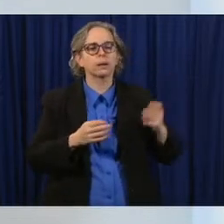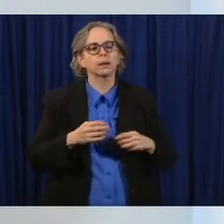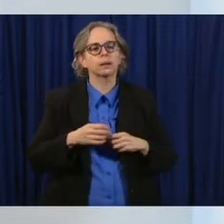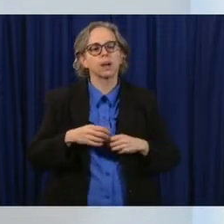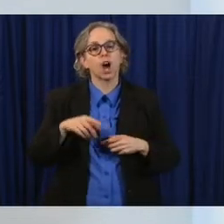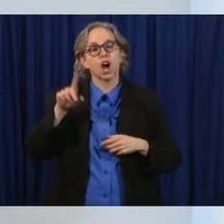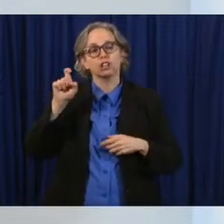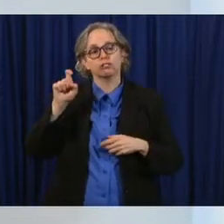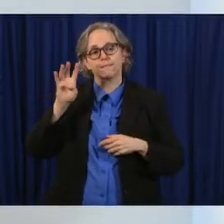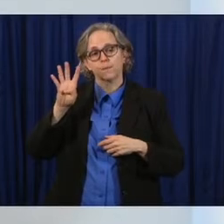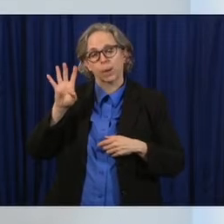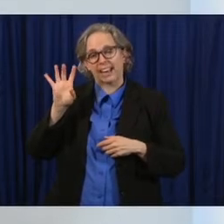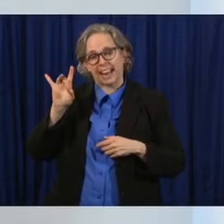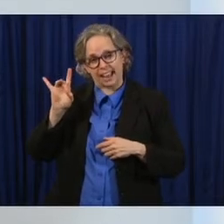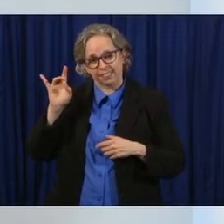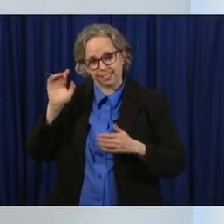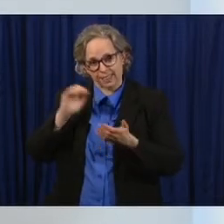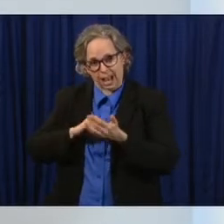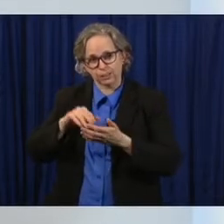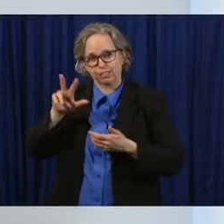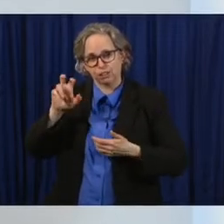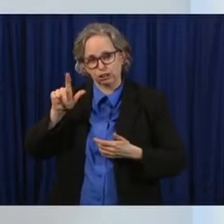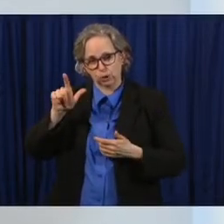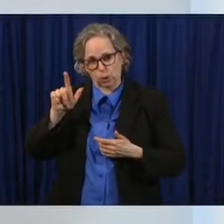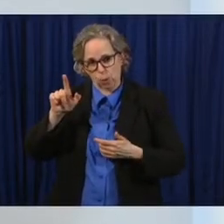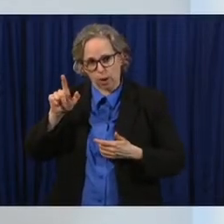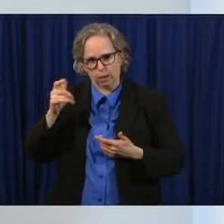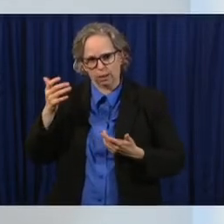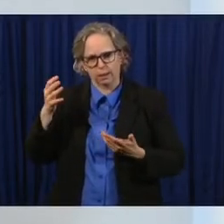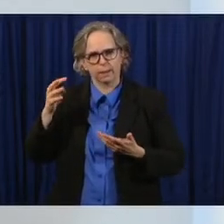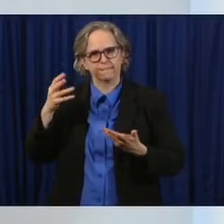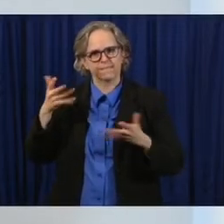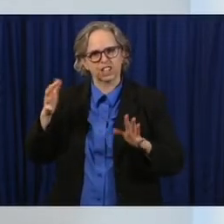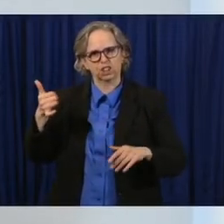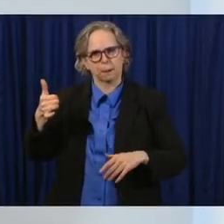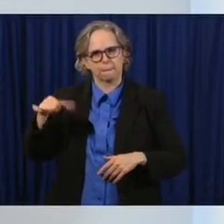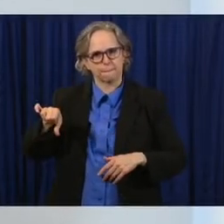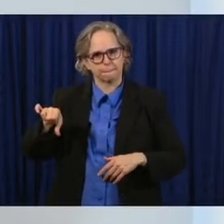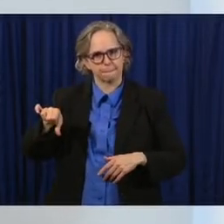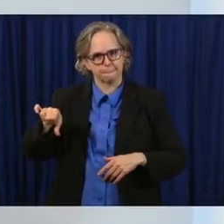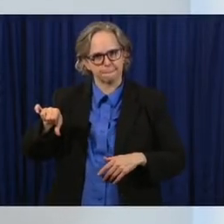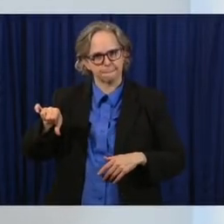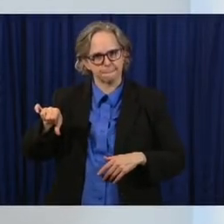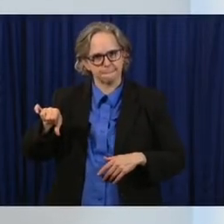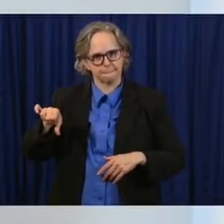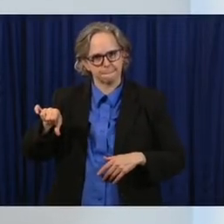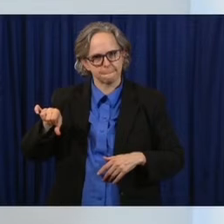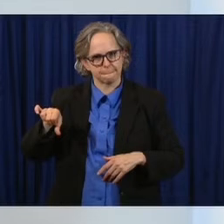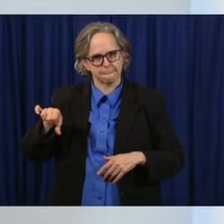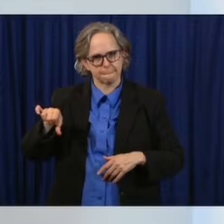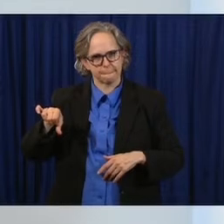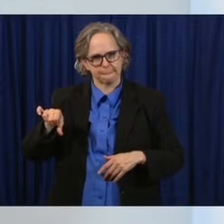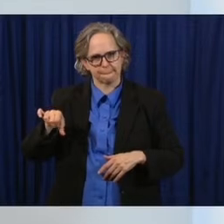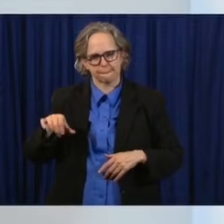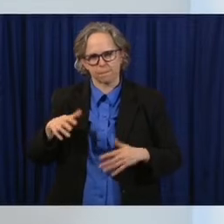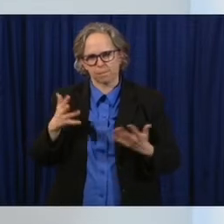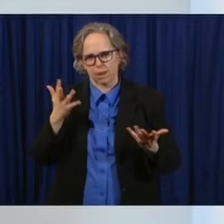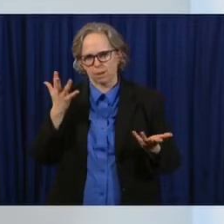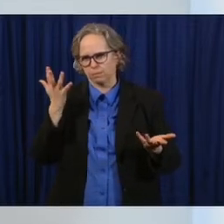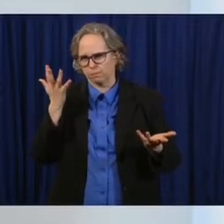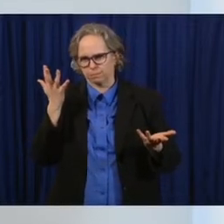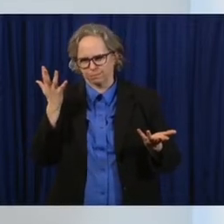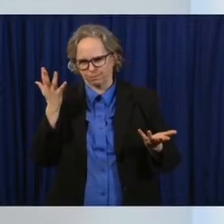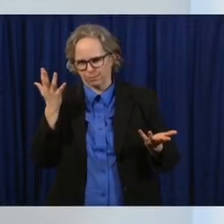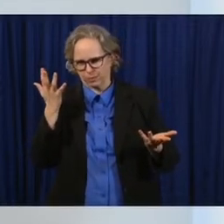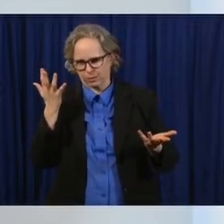148,321 denied. So our numbers right now, we're not obligated with DOL, et cetera, to report all